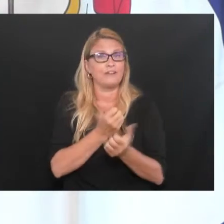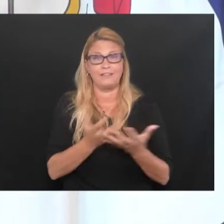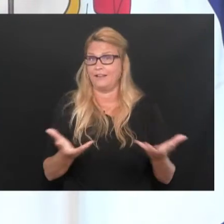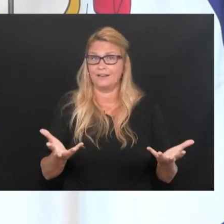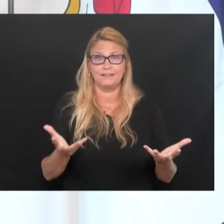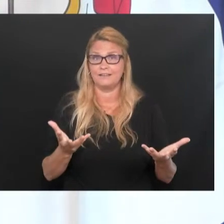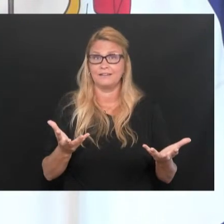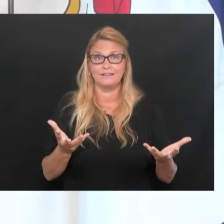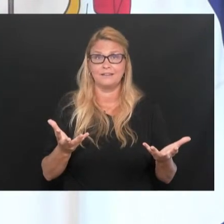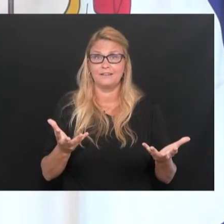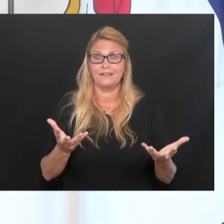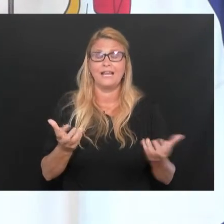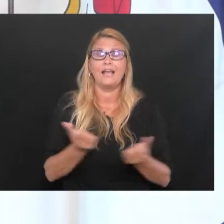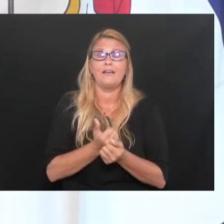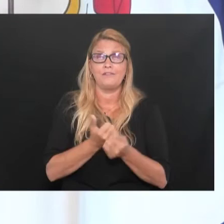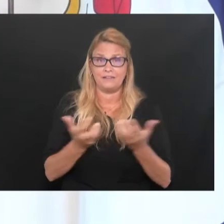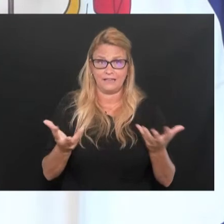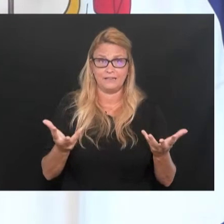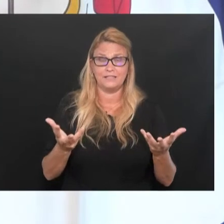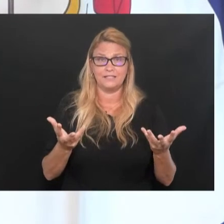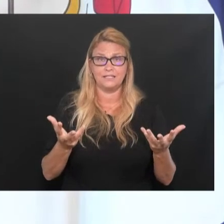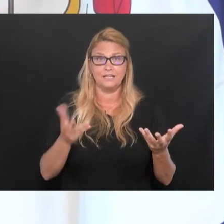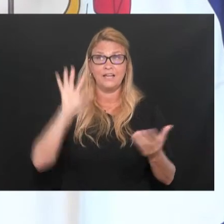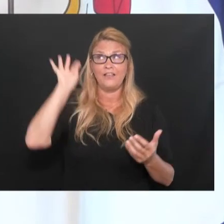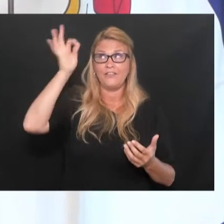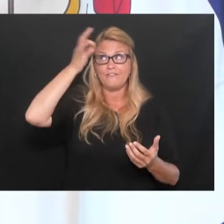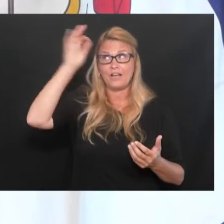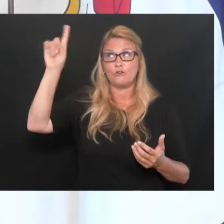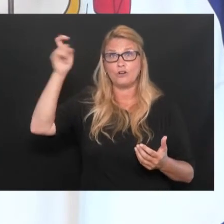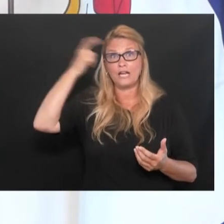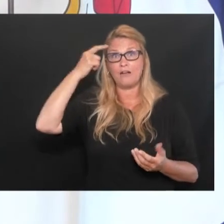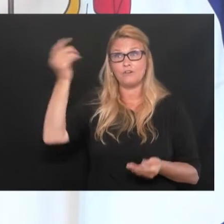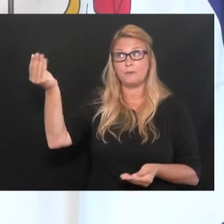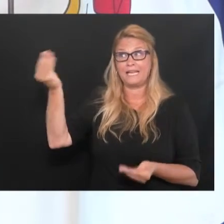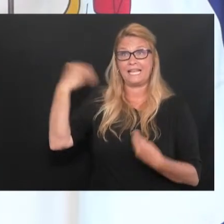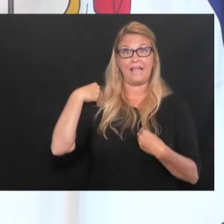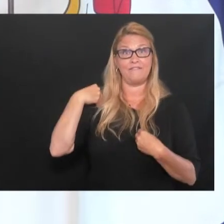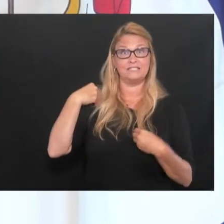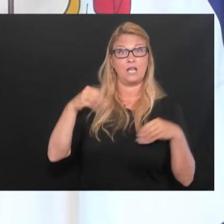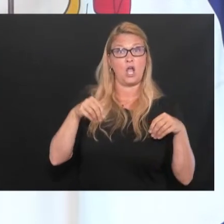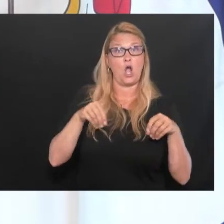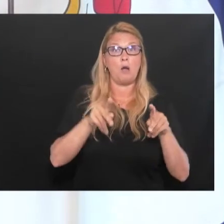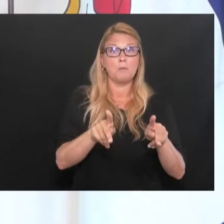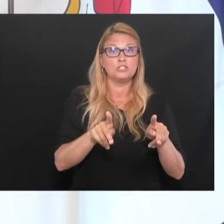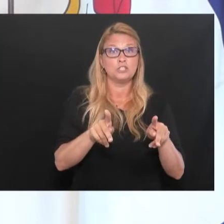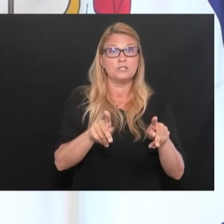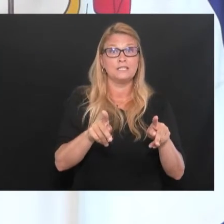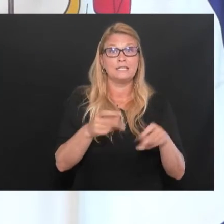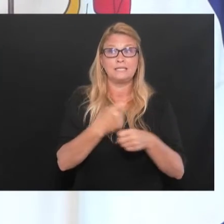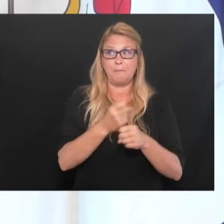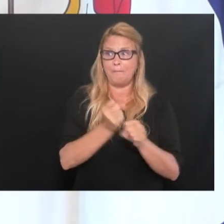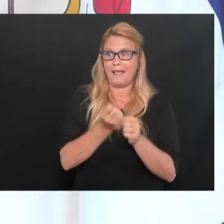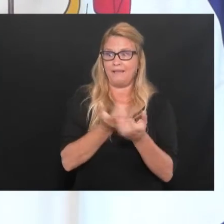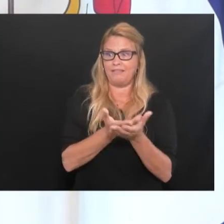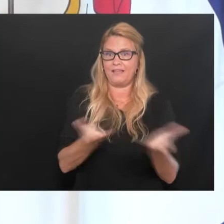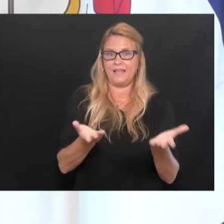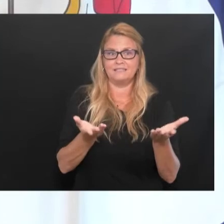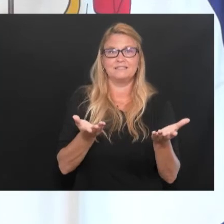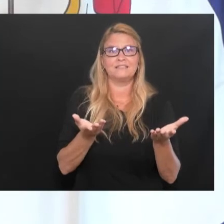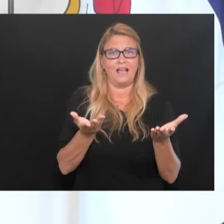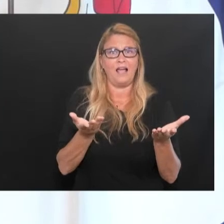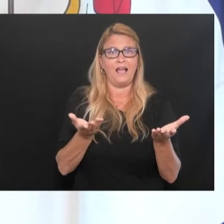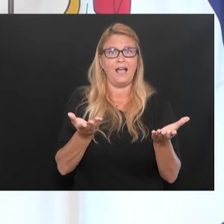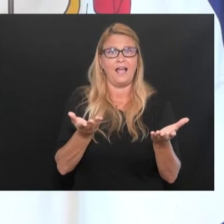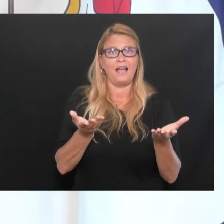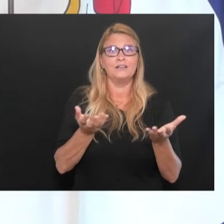everything that's available to us. The federal government gave us the opportunity to make things like this available to us. And so